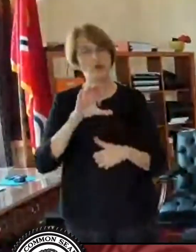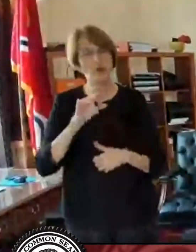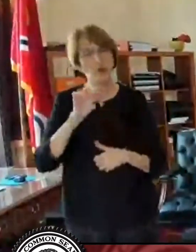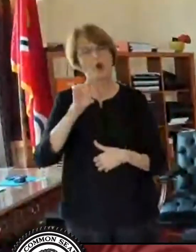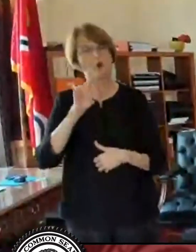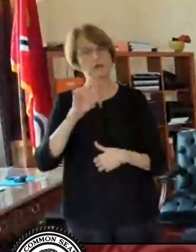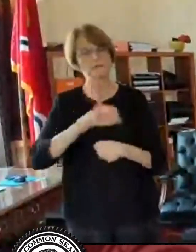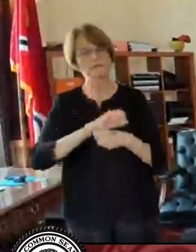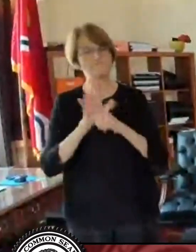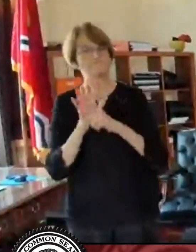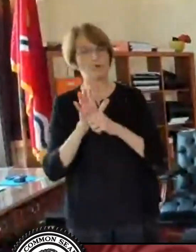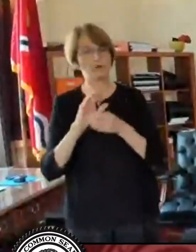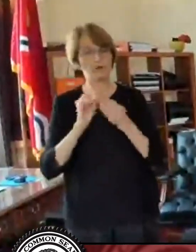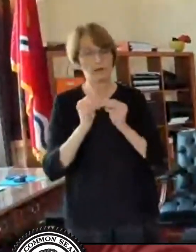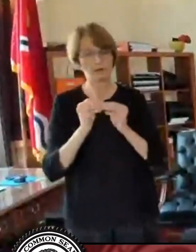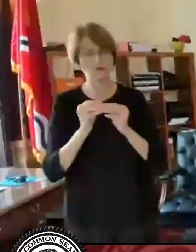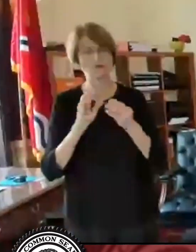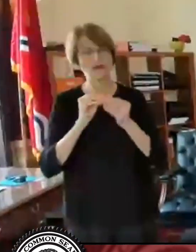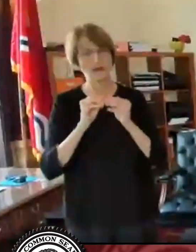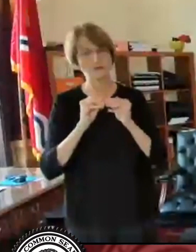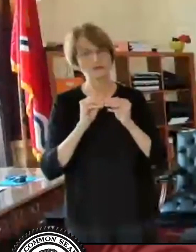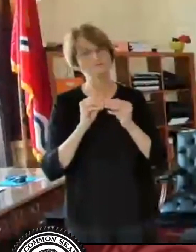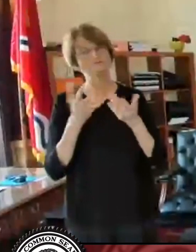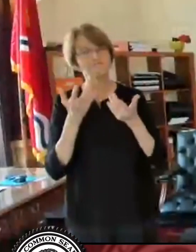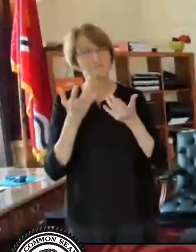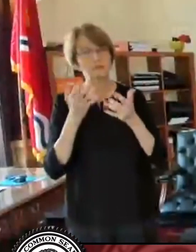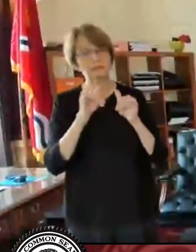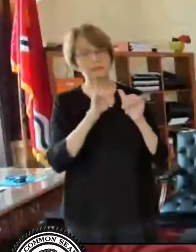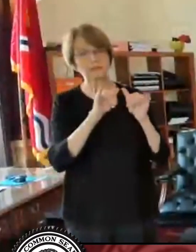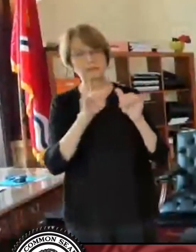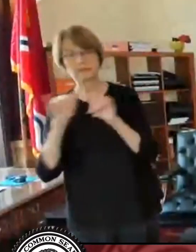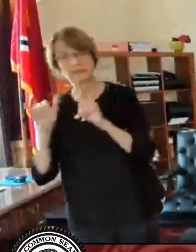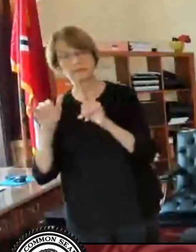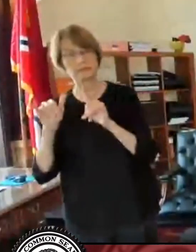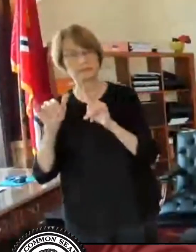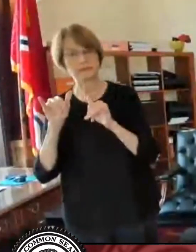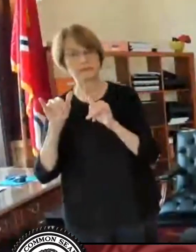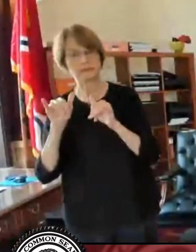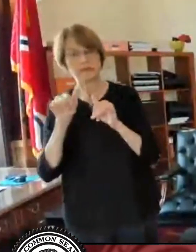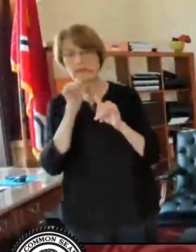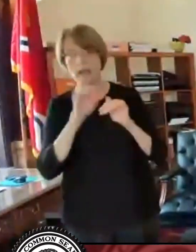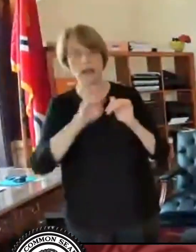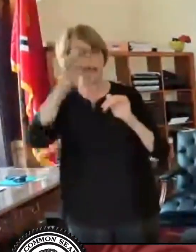are pretty much plateaued, it appears. We